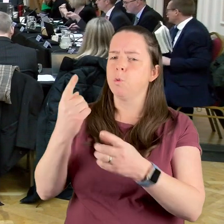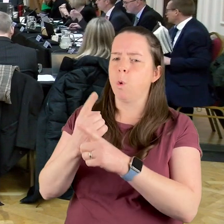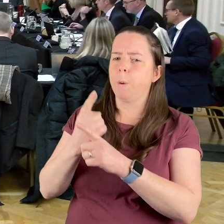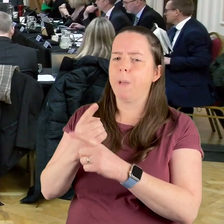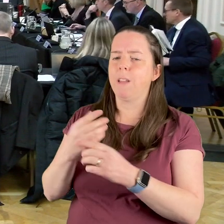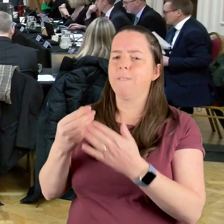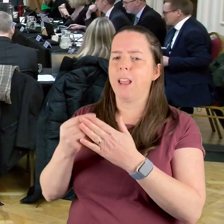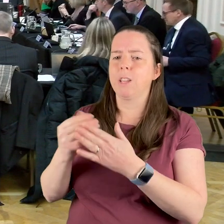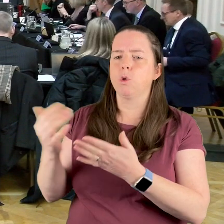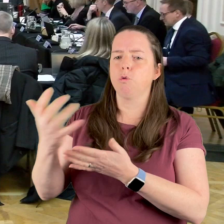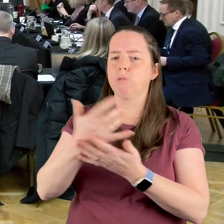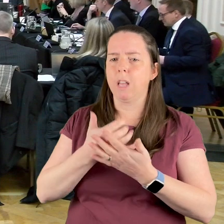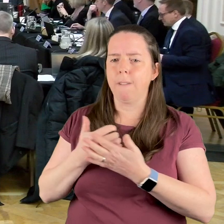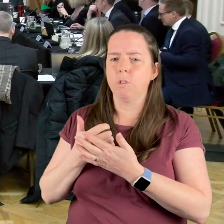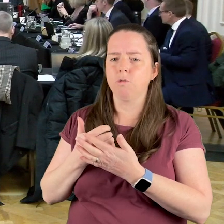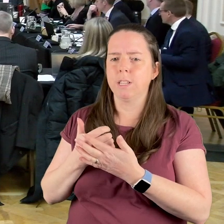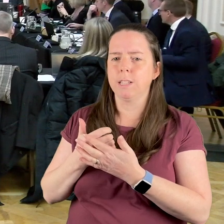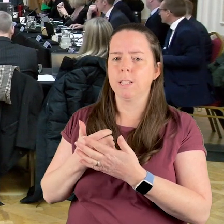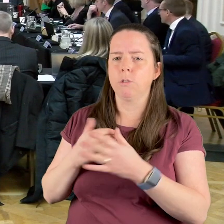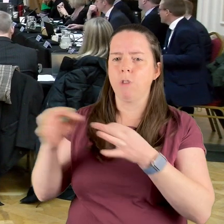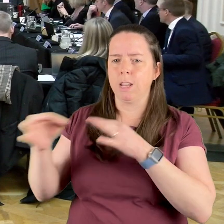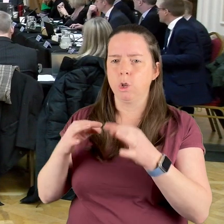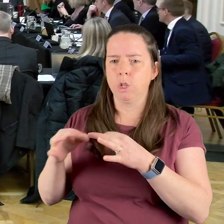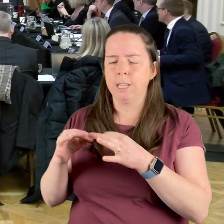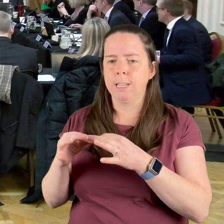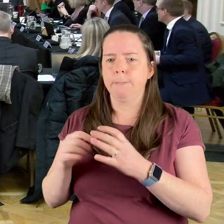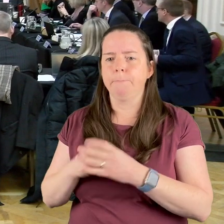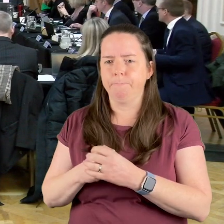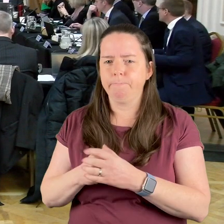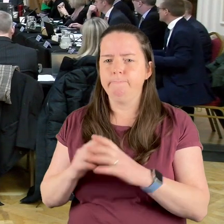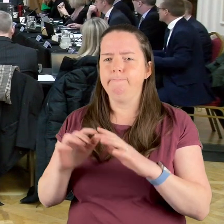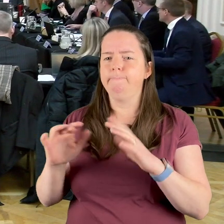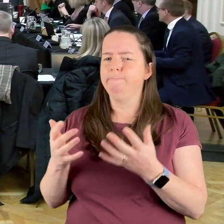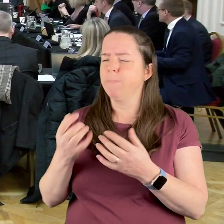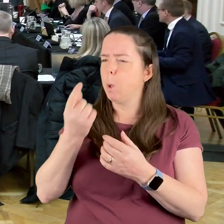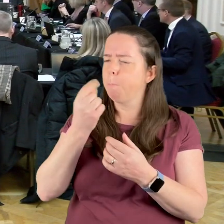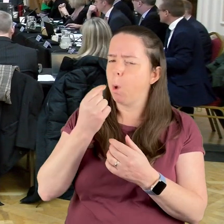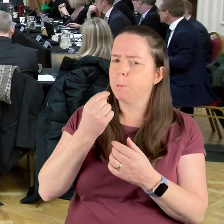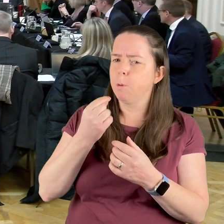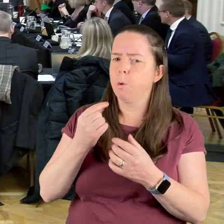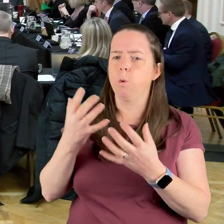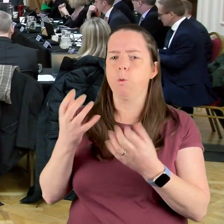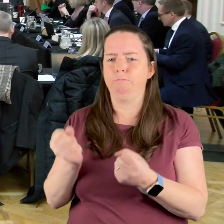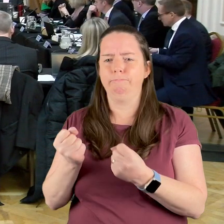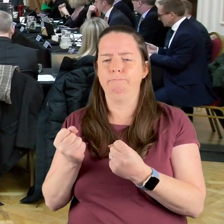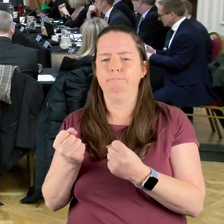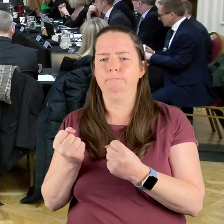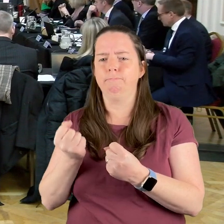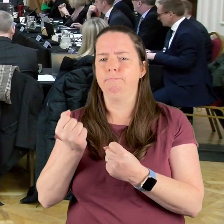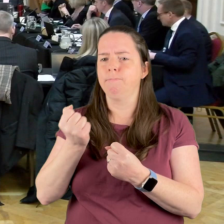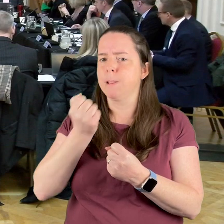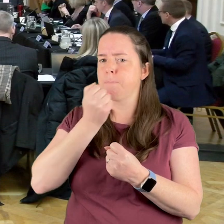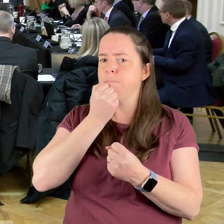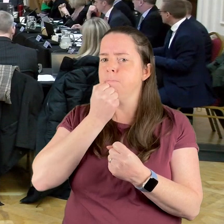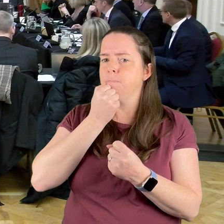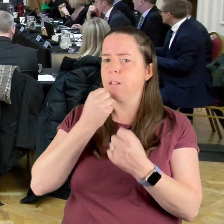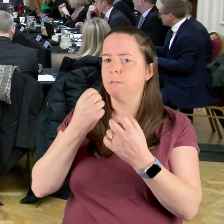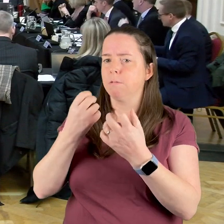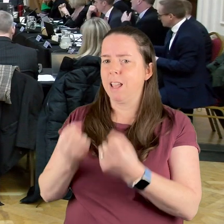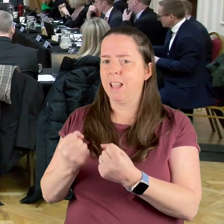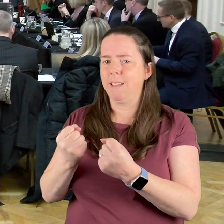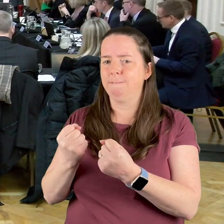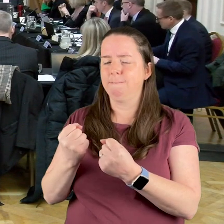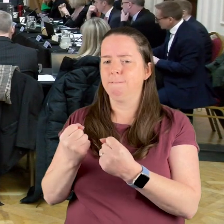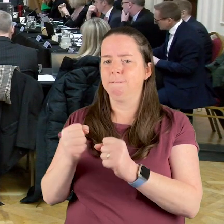Thank you, and thanks, Jacqueline and David. You mentioned the financial recovery strategy that underpins all the work we're doing